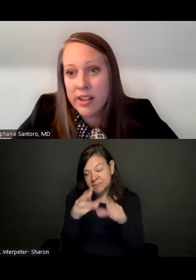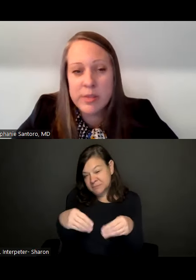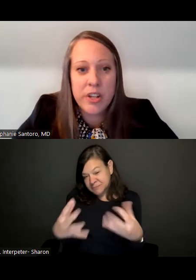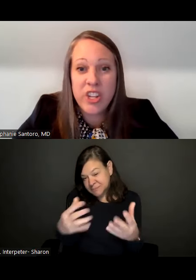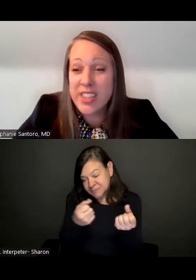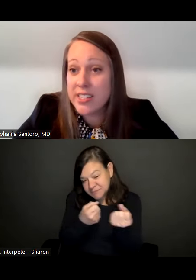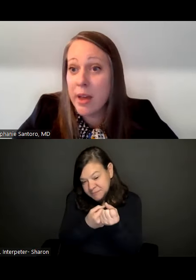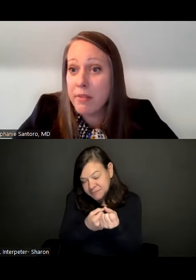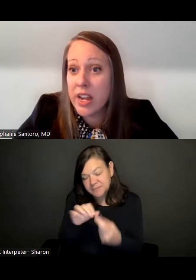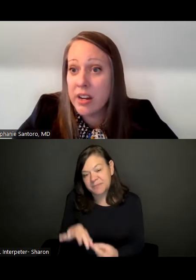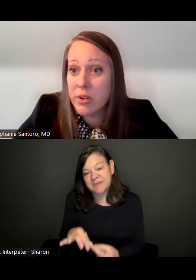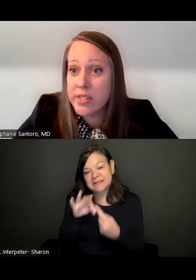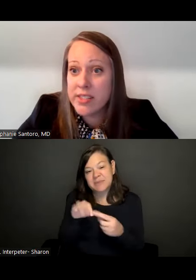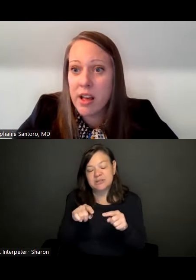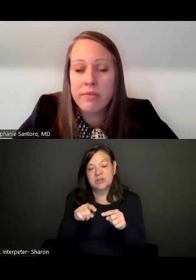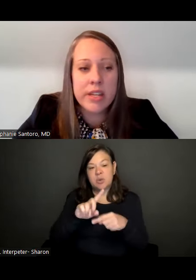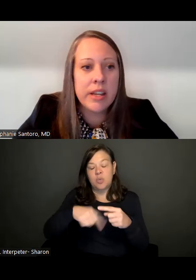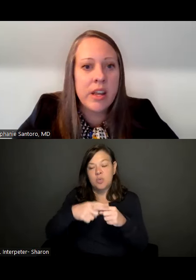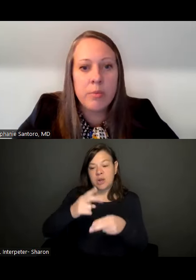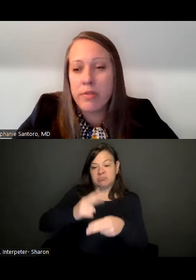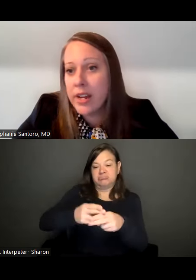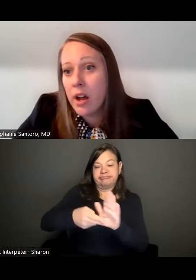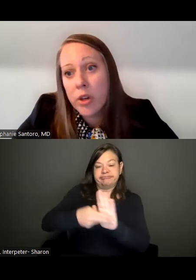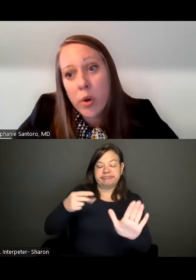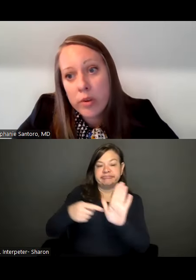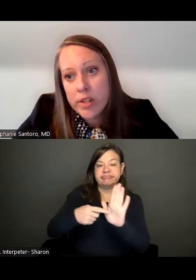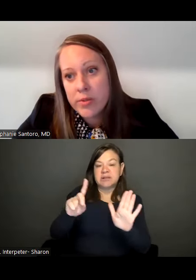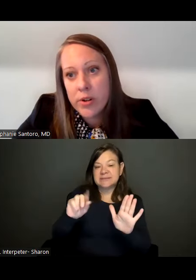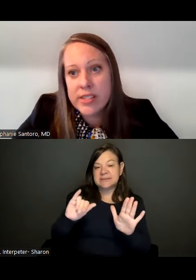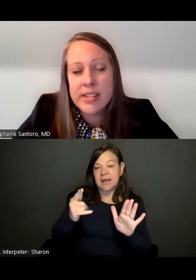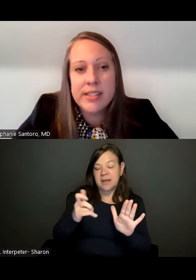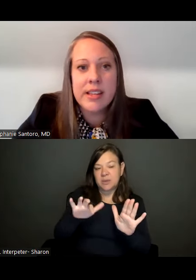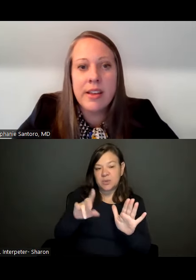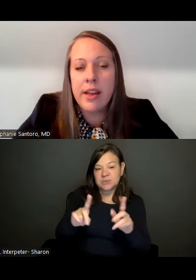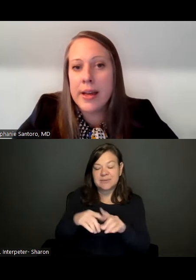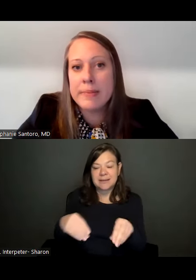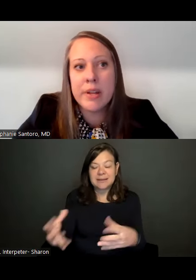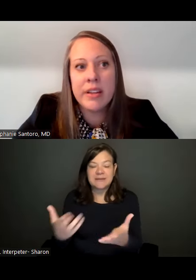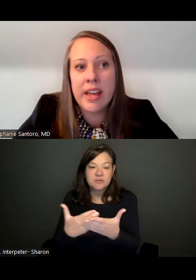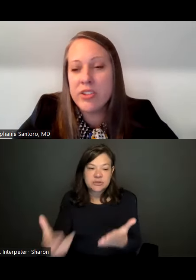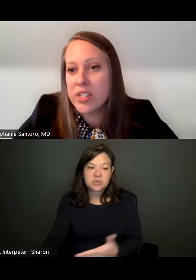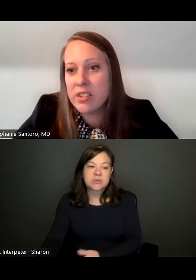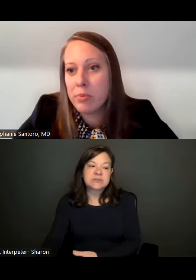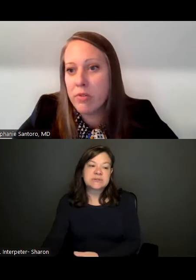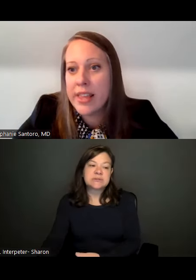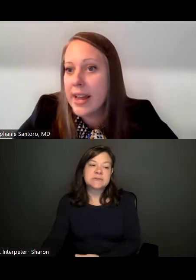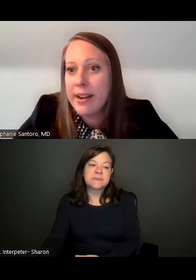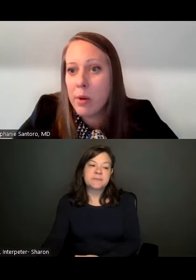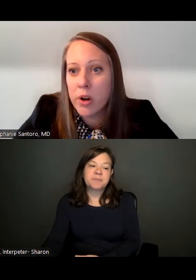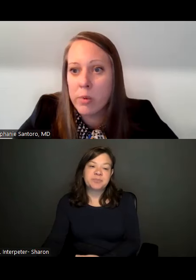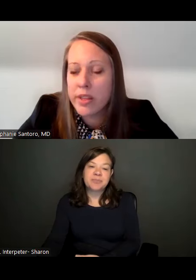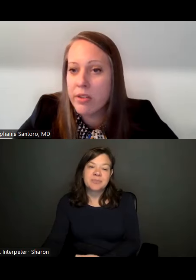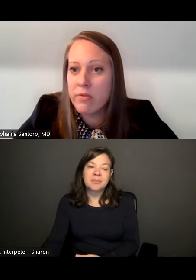support, especially at the time of diagnosis often, provide ongoing resources, and just to provide